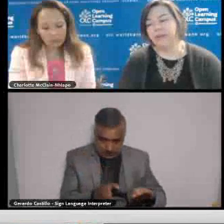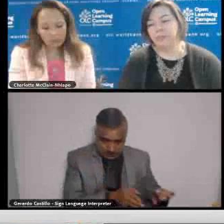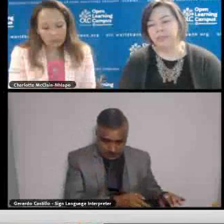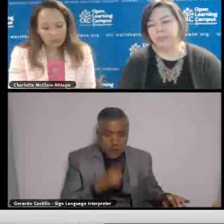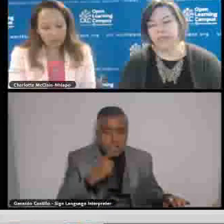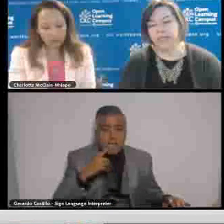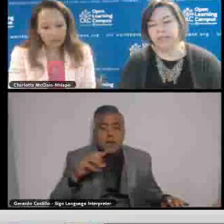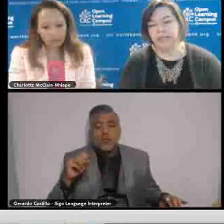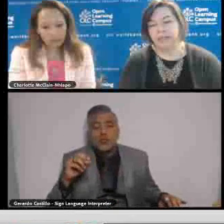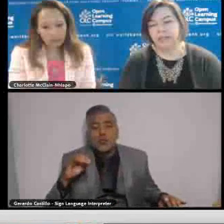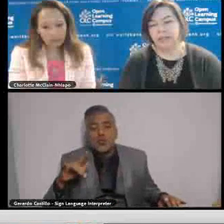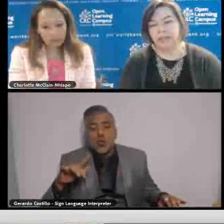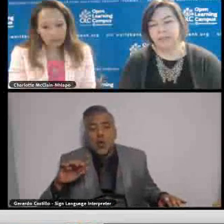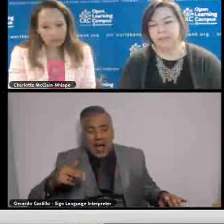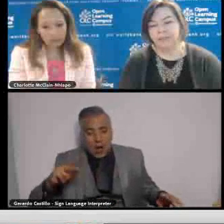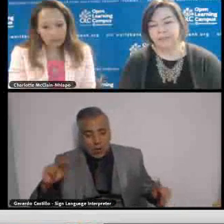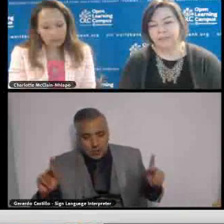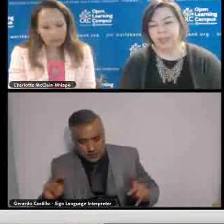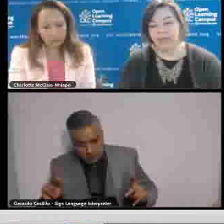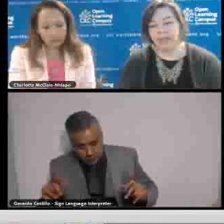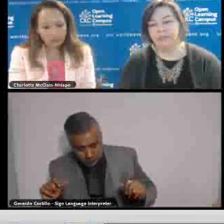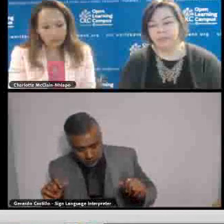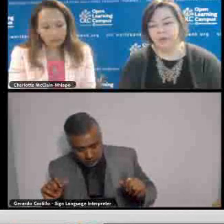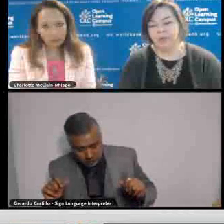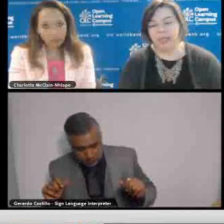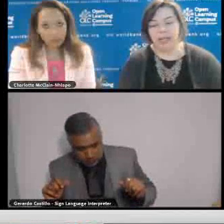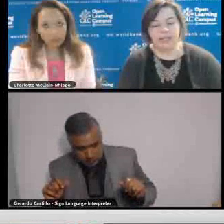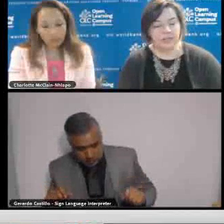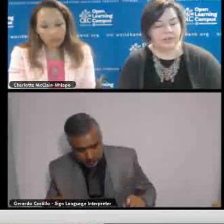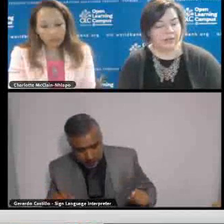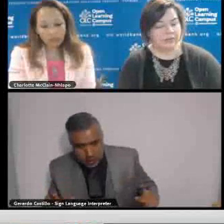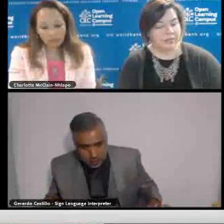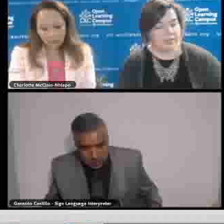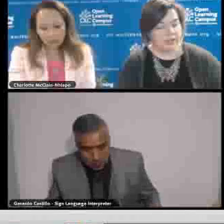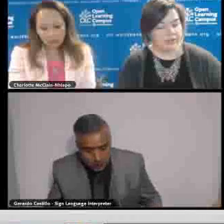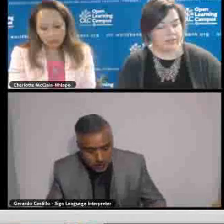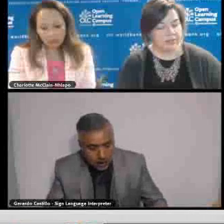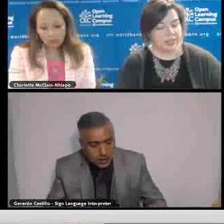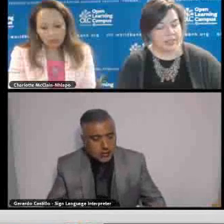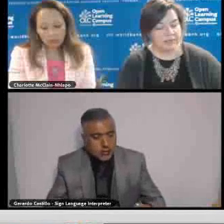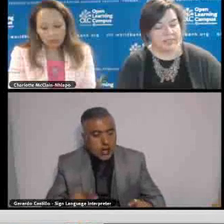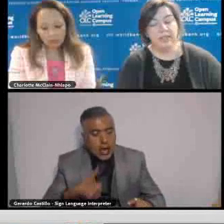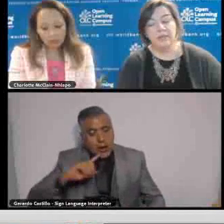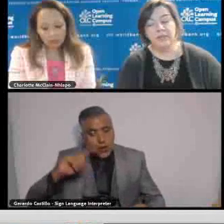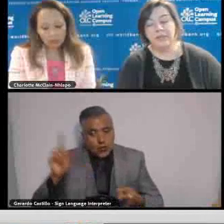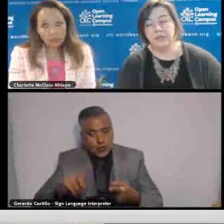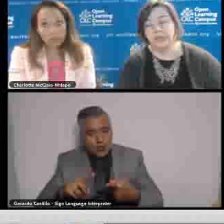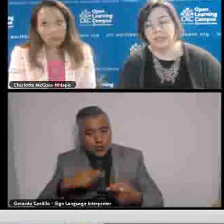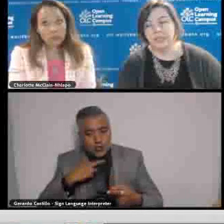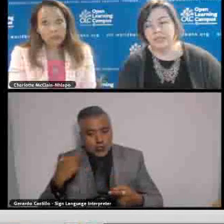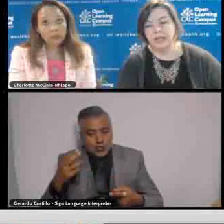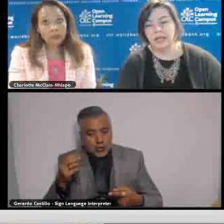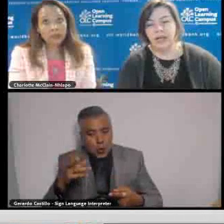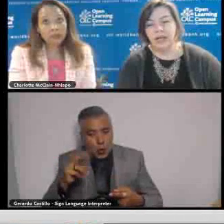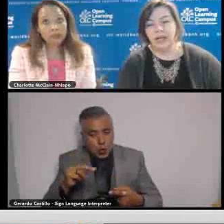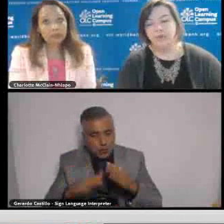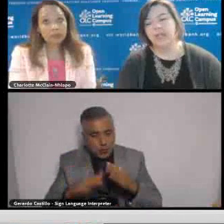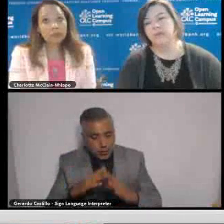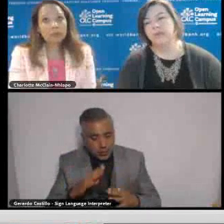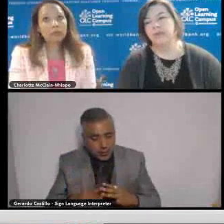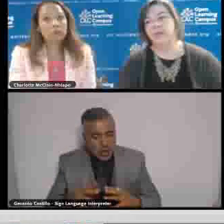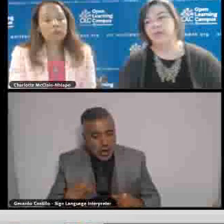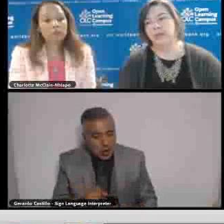people um, can mobilize around reducing the risk in their own communities and working with